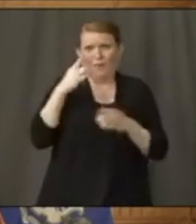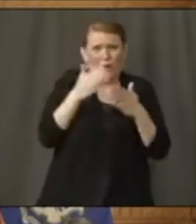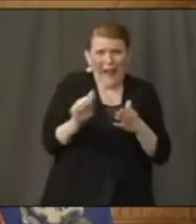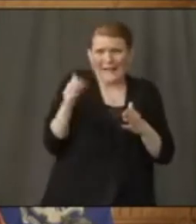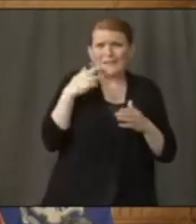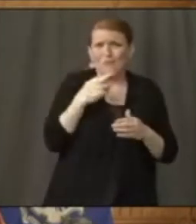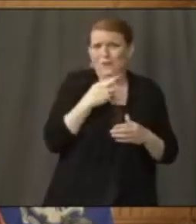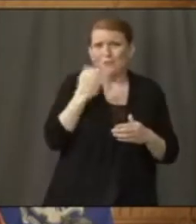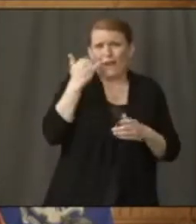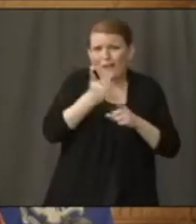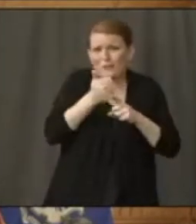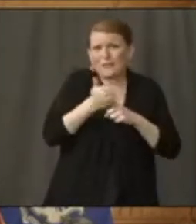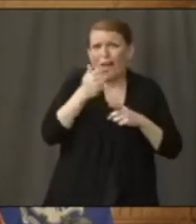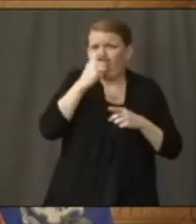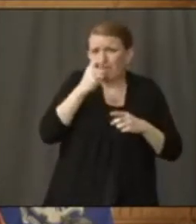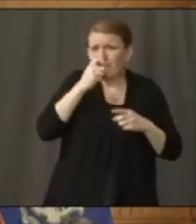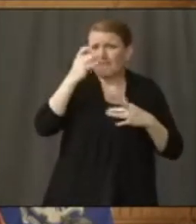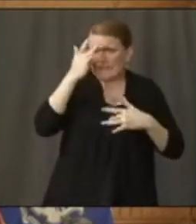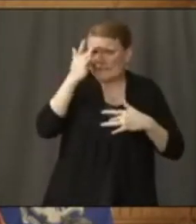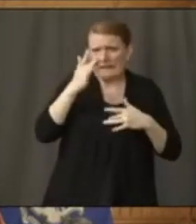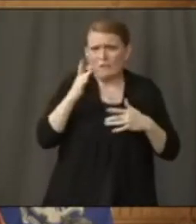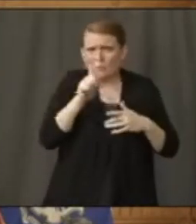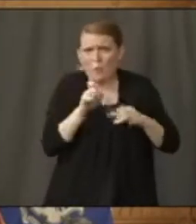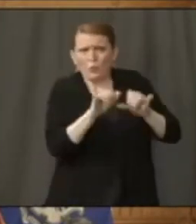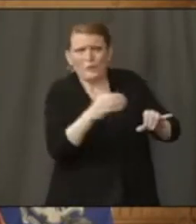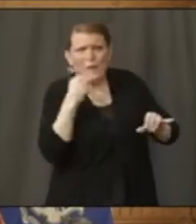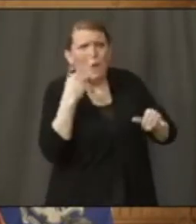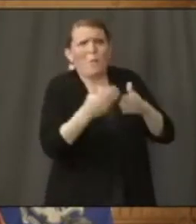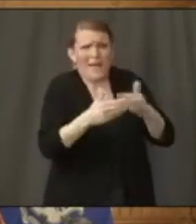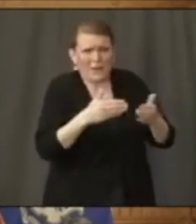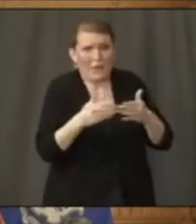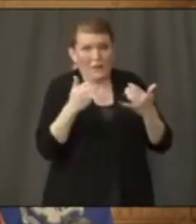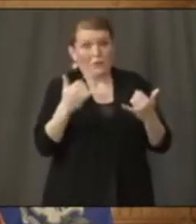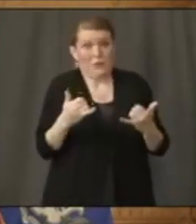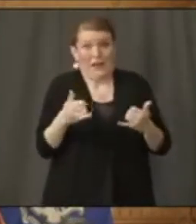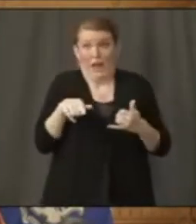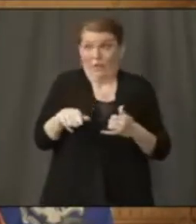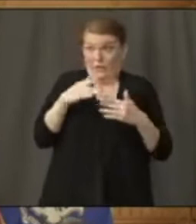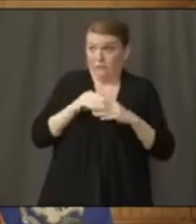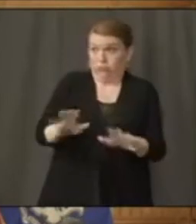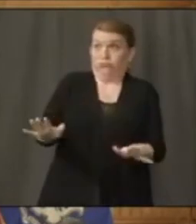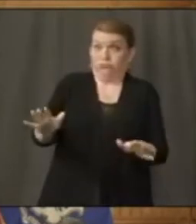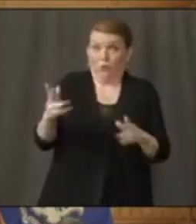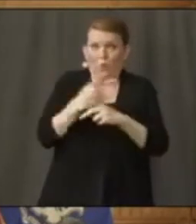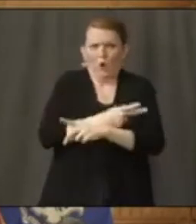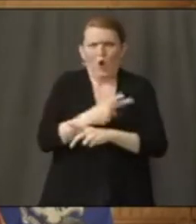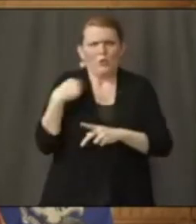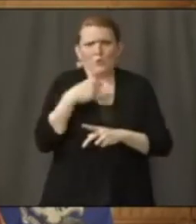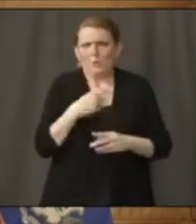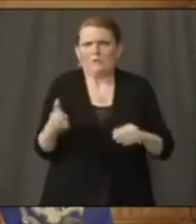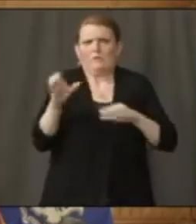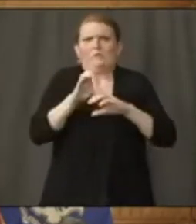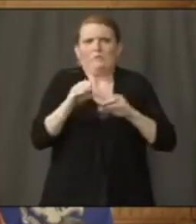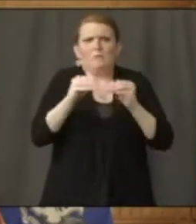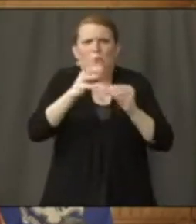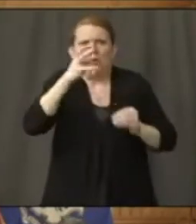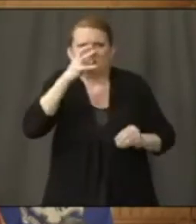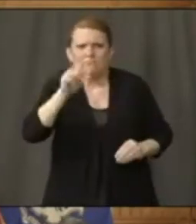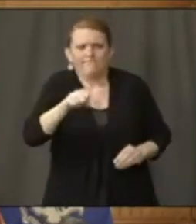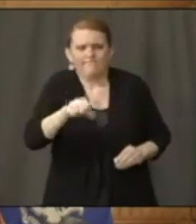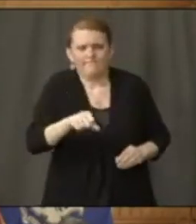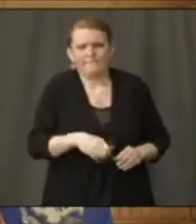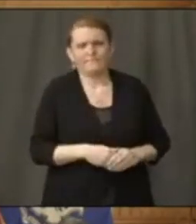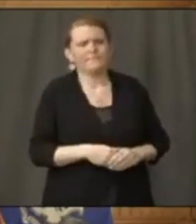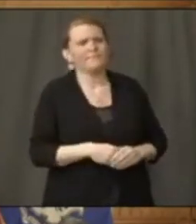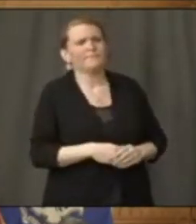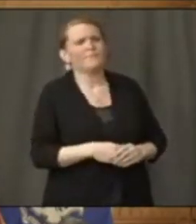Hi, Governor. I wanted to ask, how do you plan to enforce the social distancing guidelines for businesses opening on May 20th? Will they